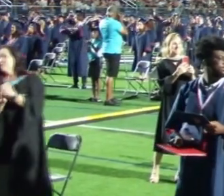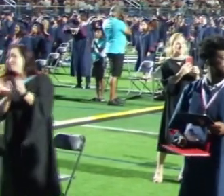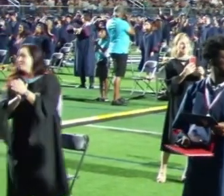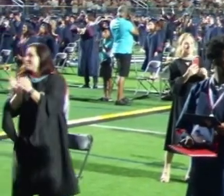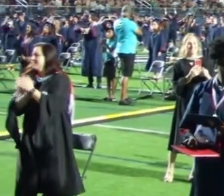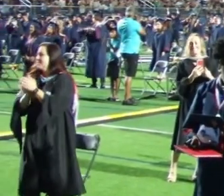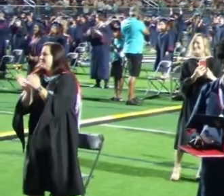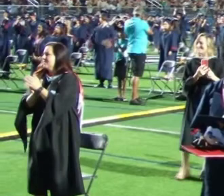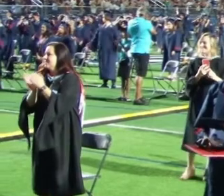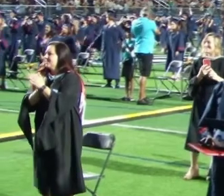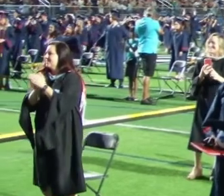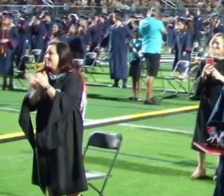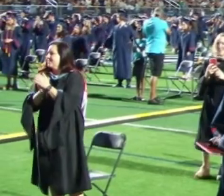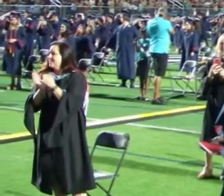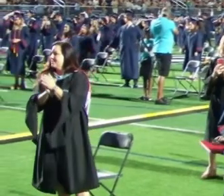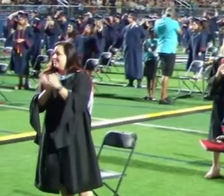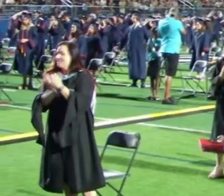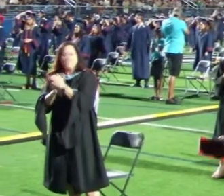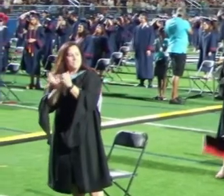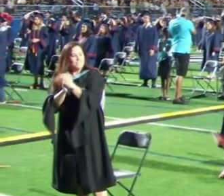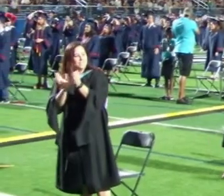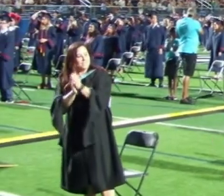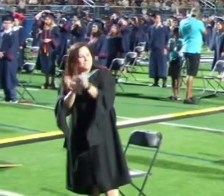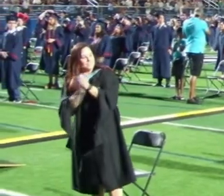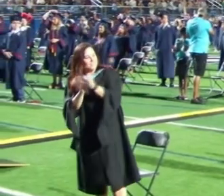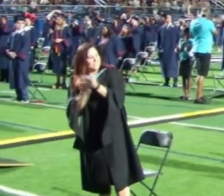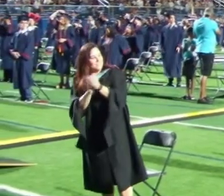It's official, guys.